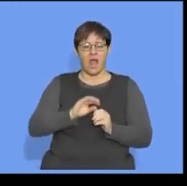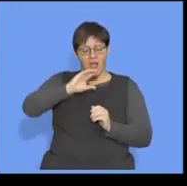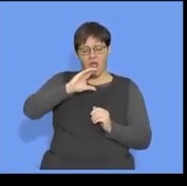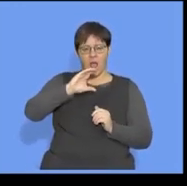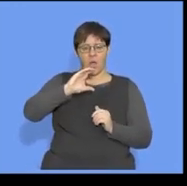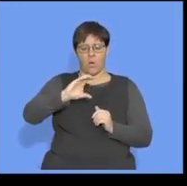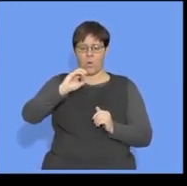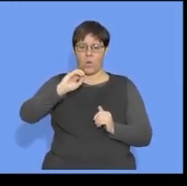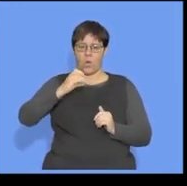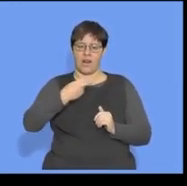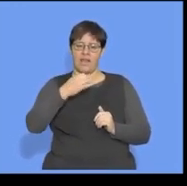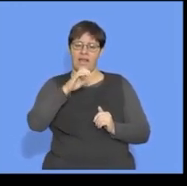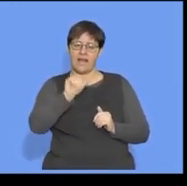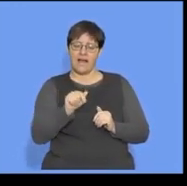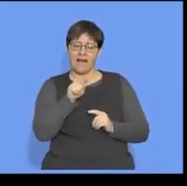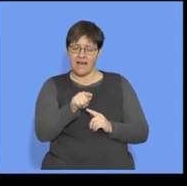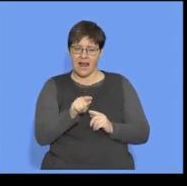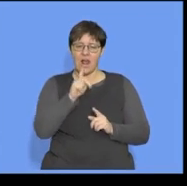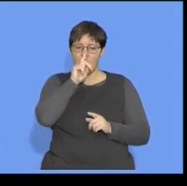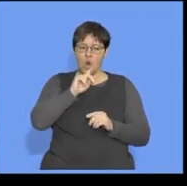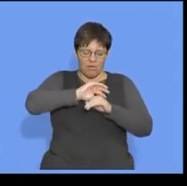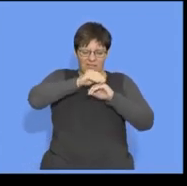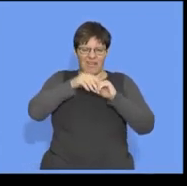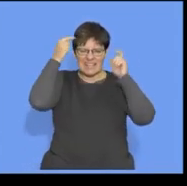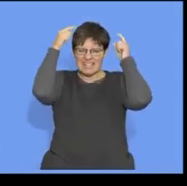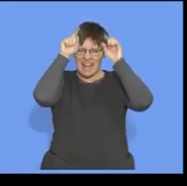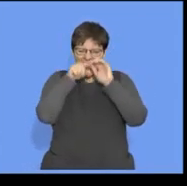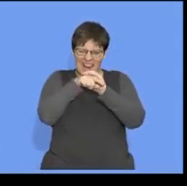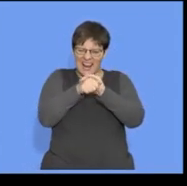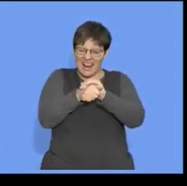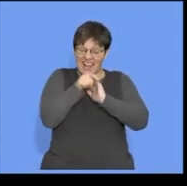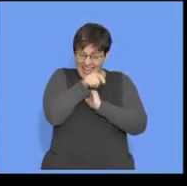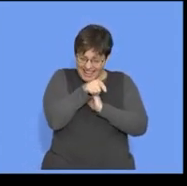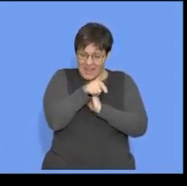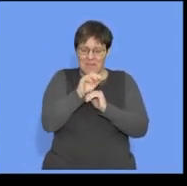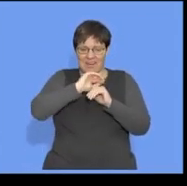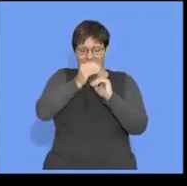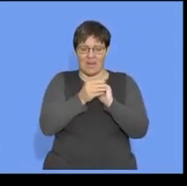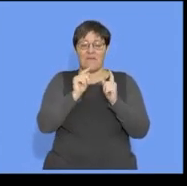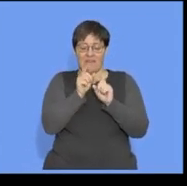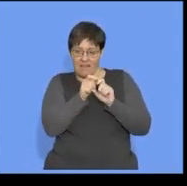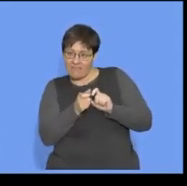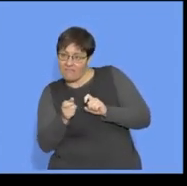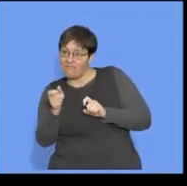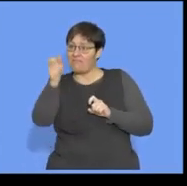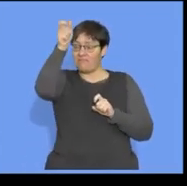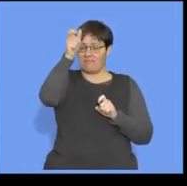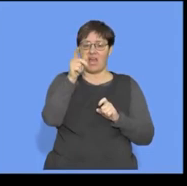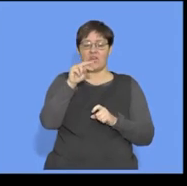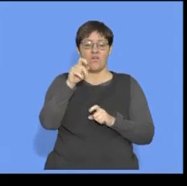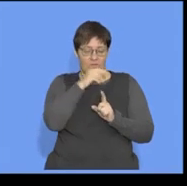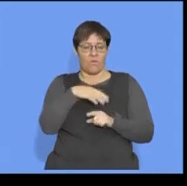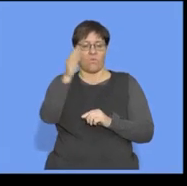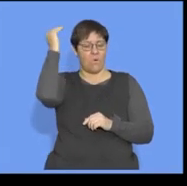snail-like structure here at the bottom. Before we go to this snail-like structure, we've got the nerve here that goes to